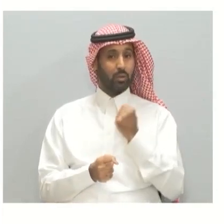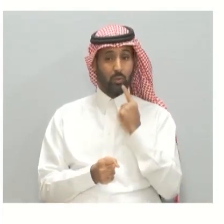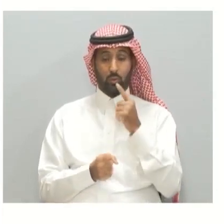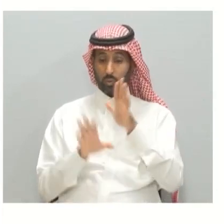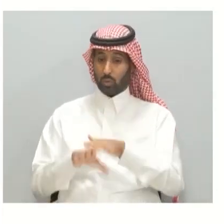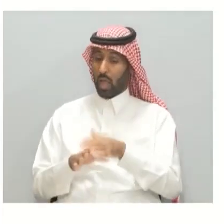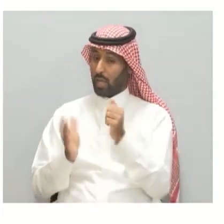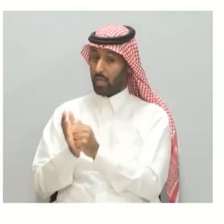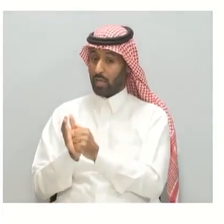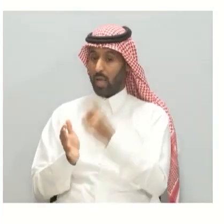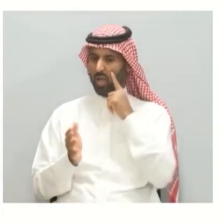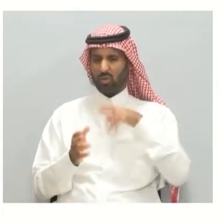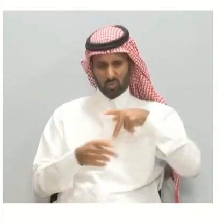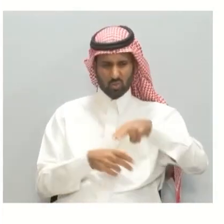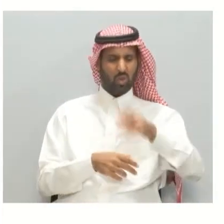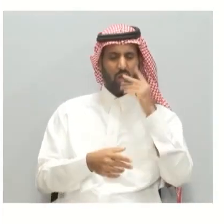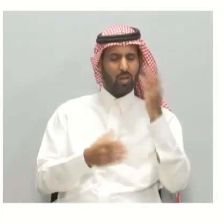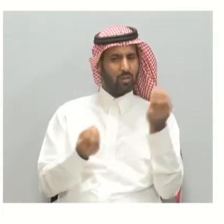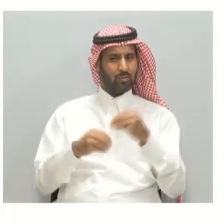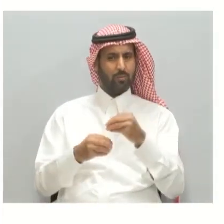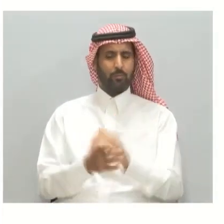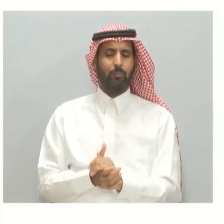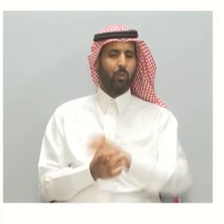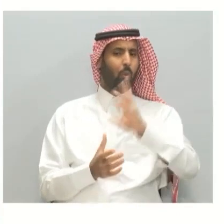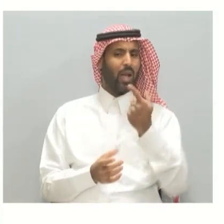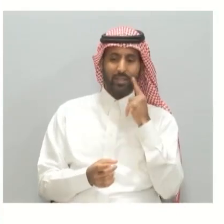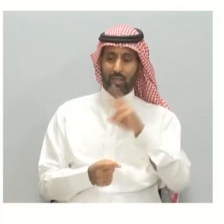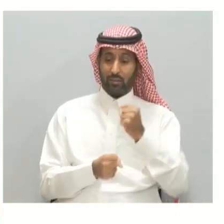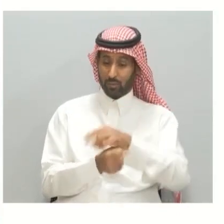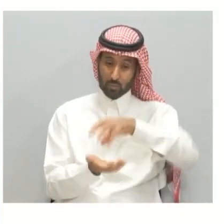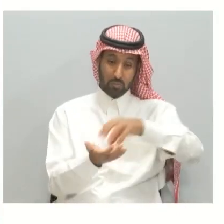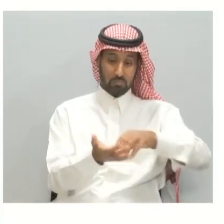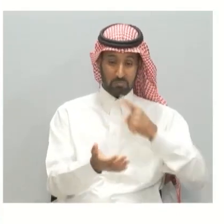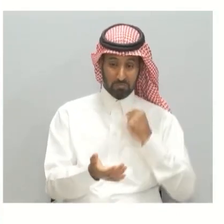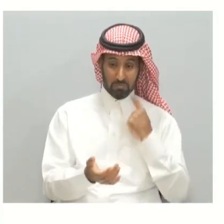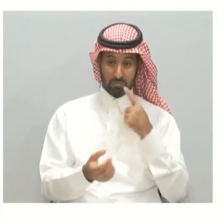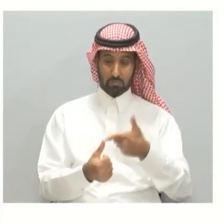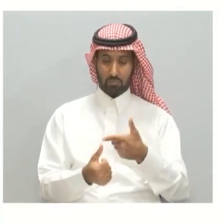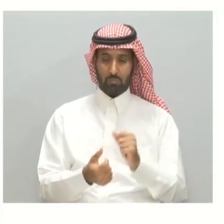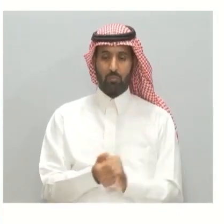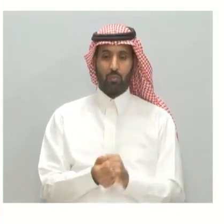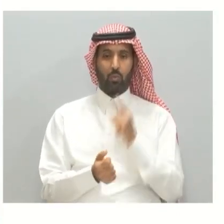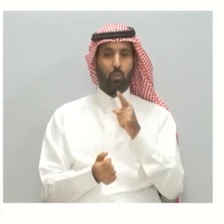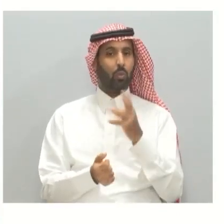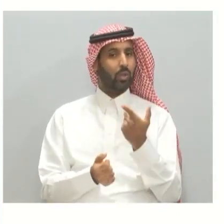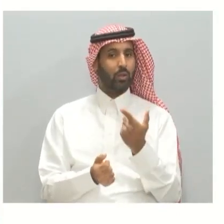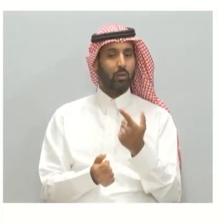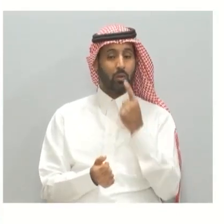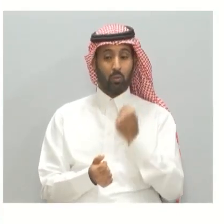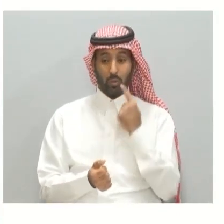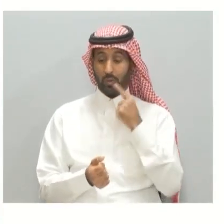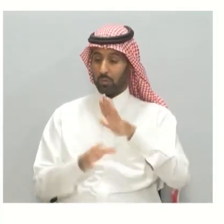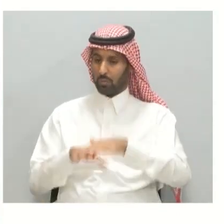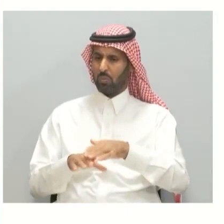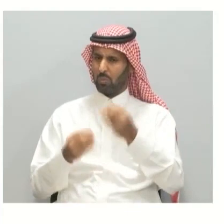stay at home? Do you like to go outside, etc.? What kind of places do you like? What kind of places do you like? Do you like